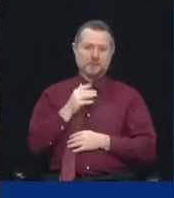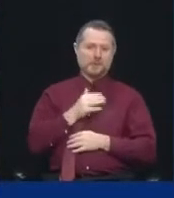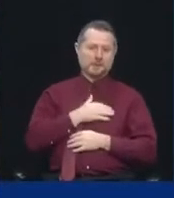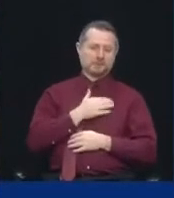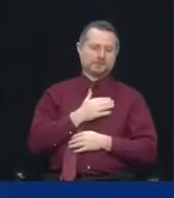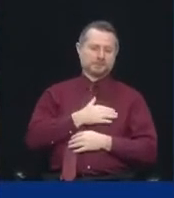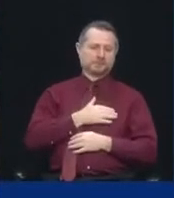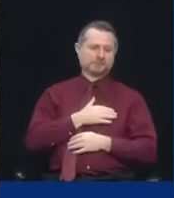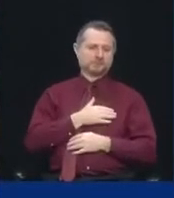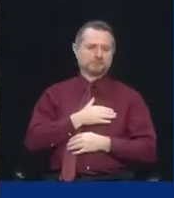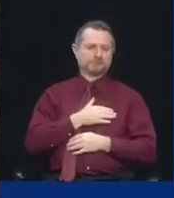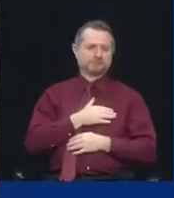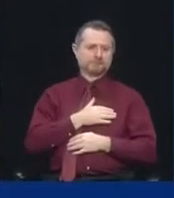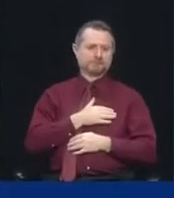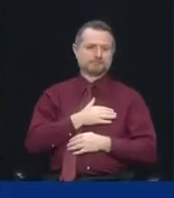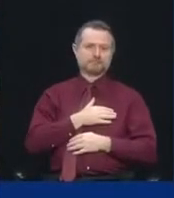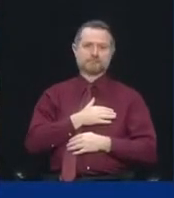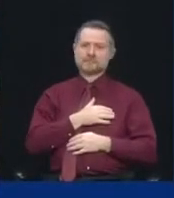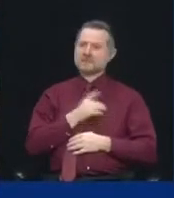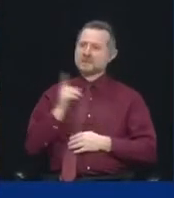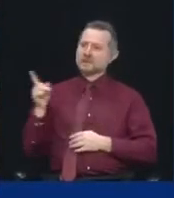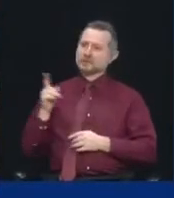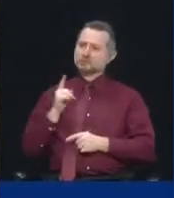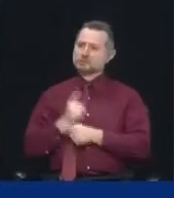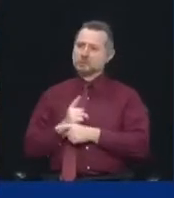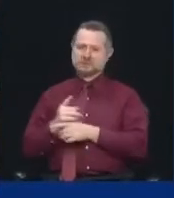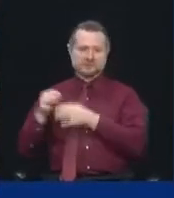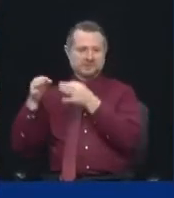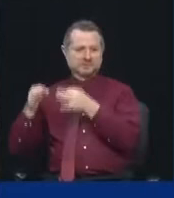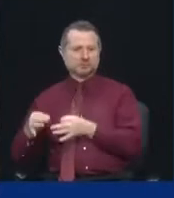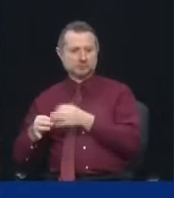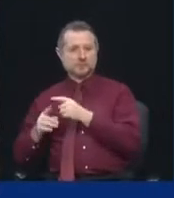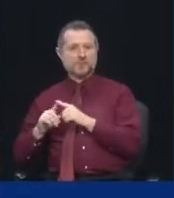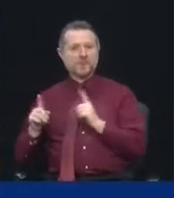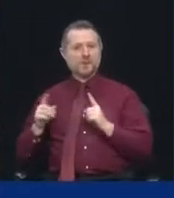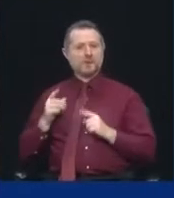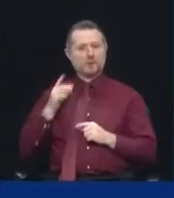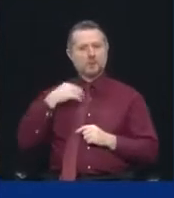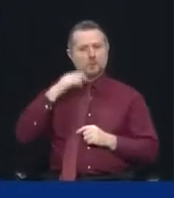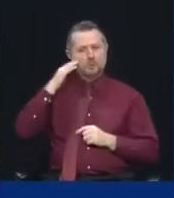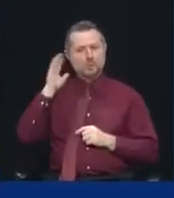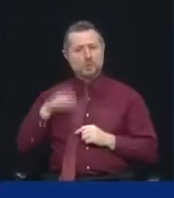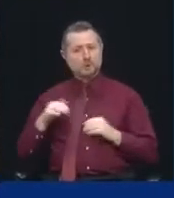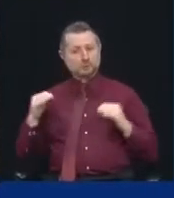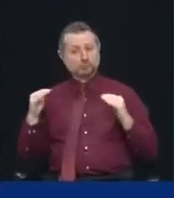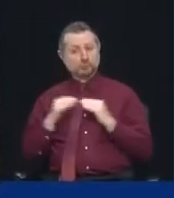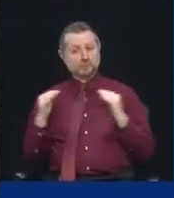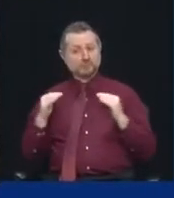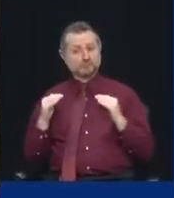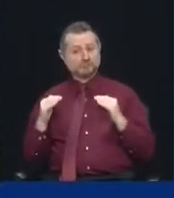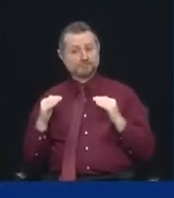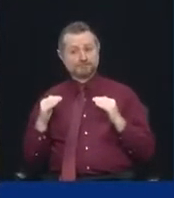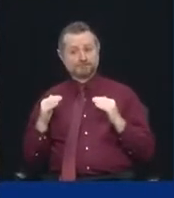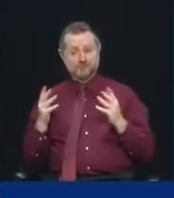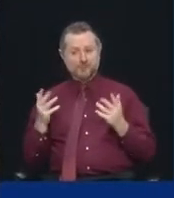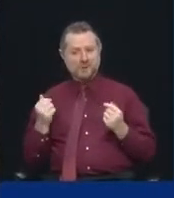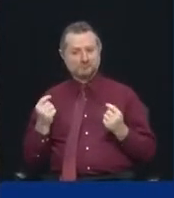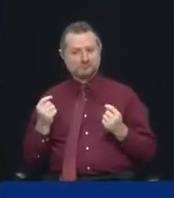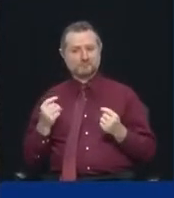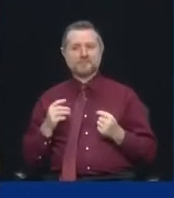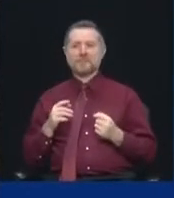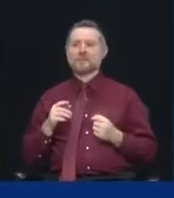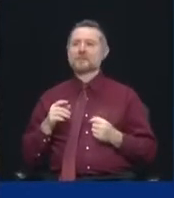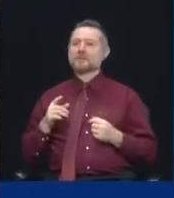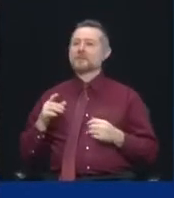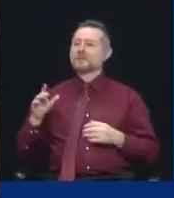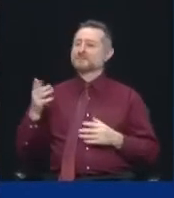that they got the right answer. But we also know that true justice would have been that George Floyd would still be